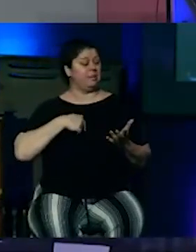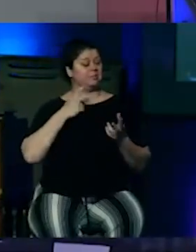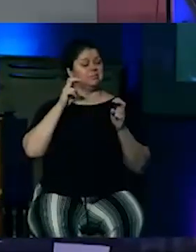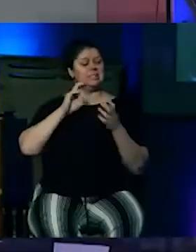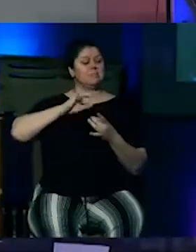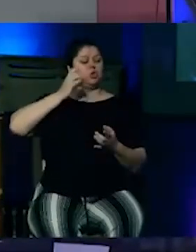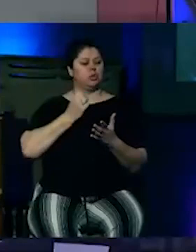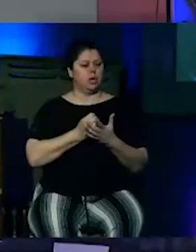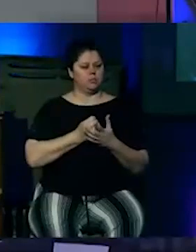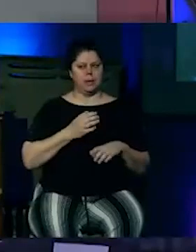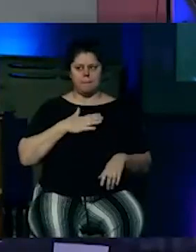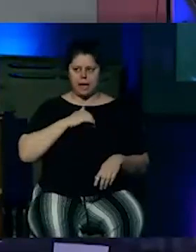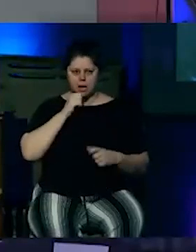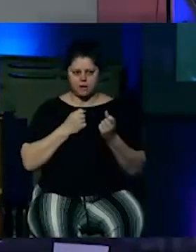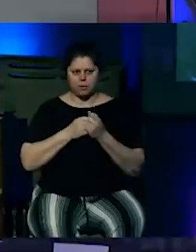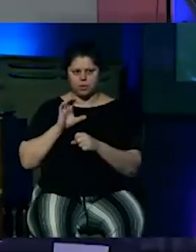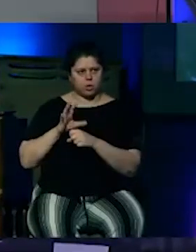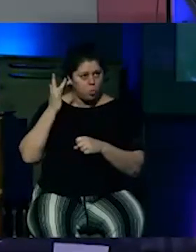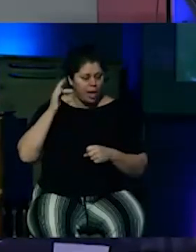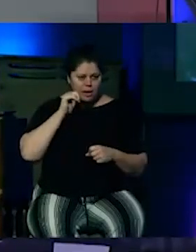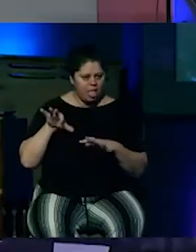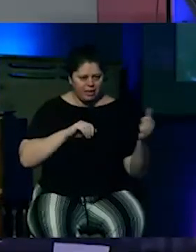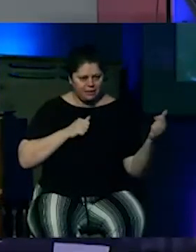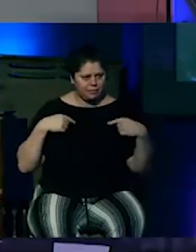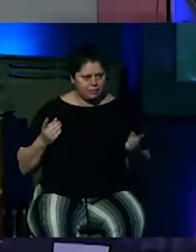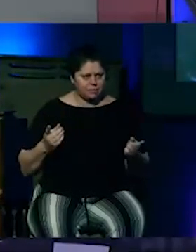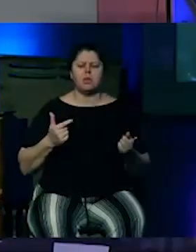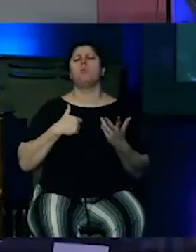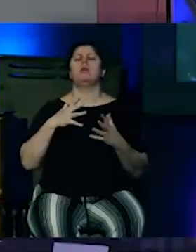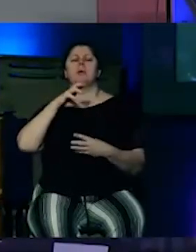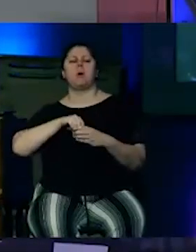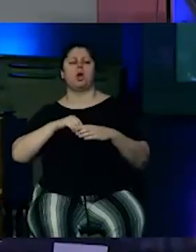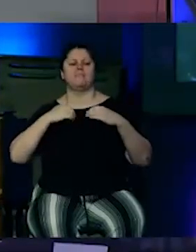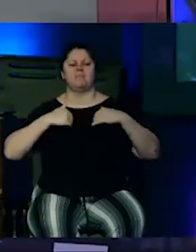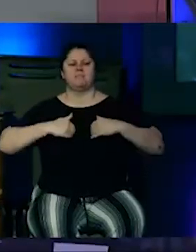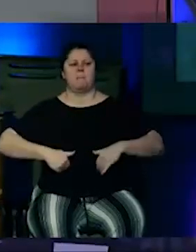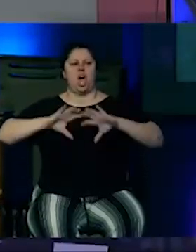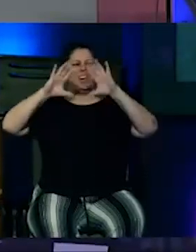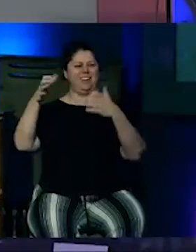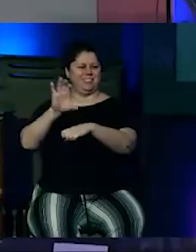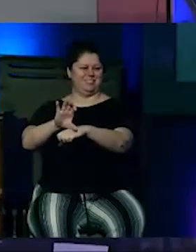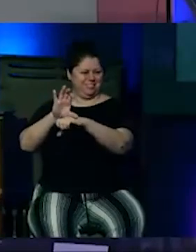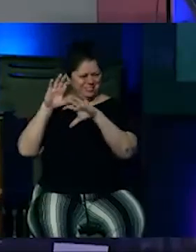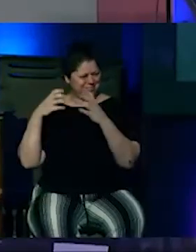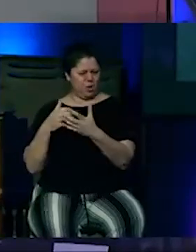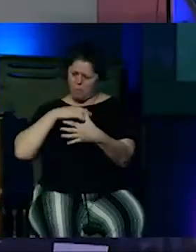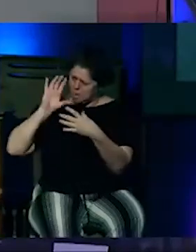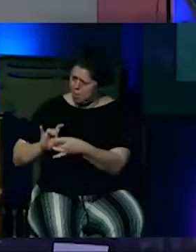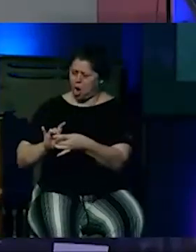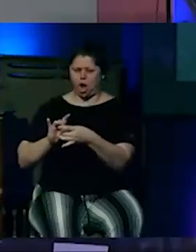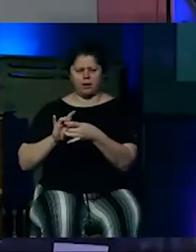Why did I not leave my non-affirming church? I wanted to be a part of the body. I wanted to experience